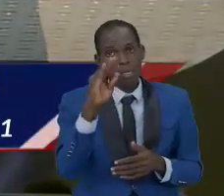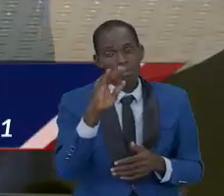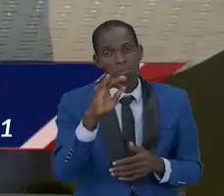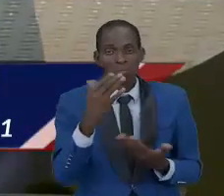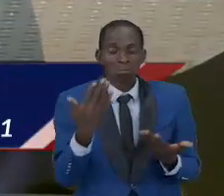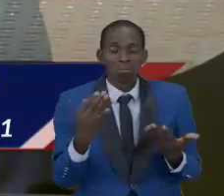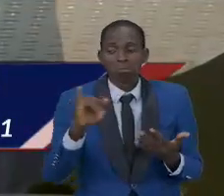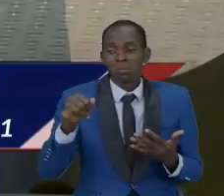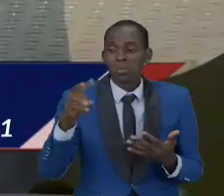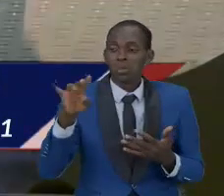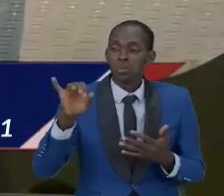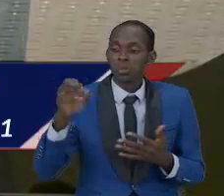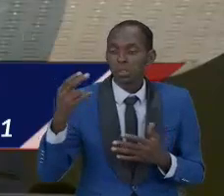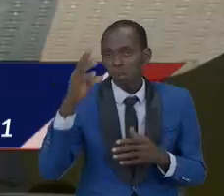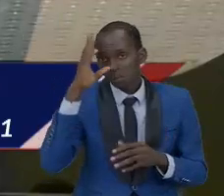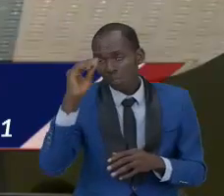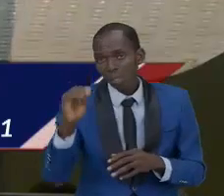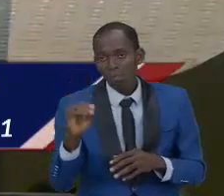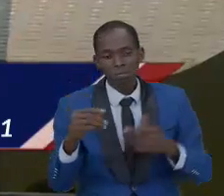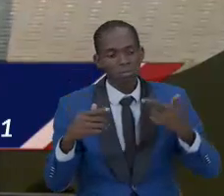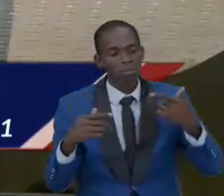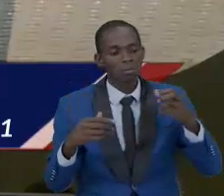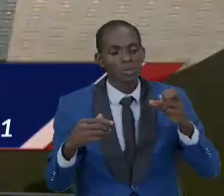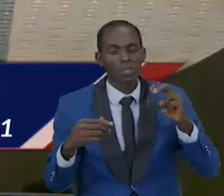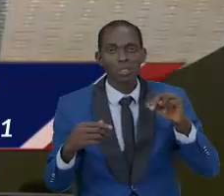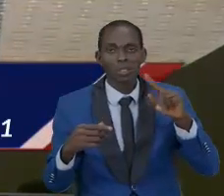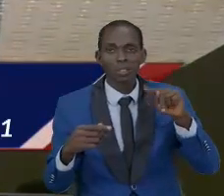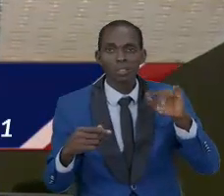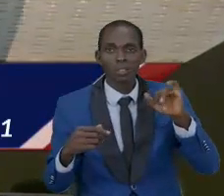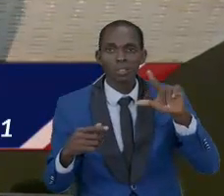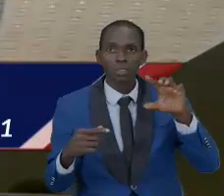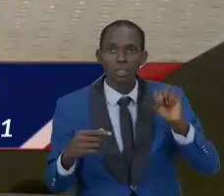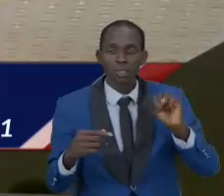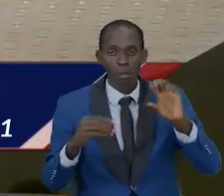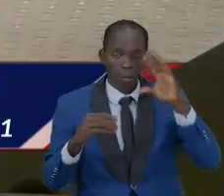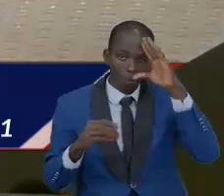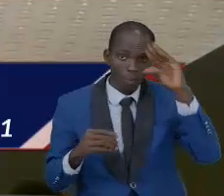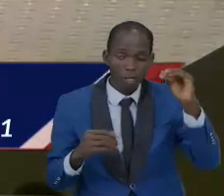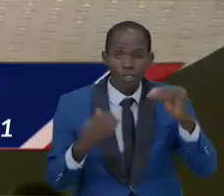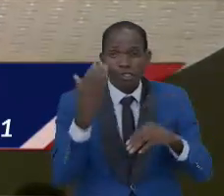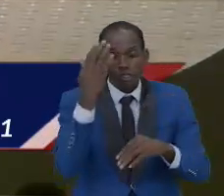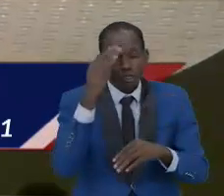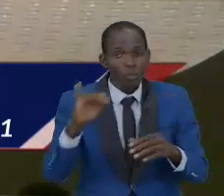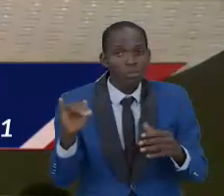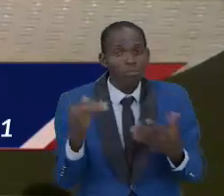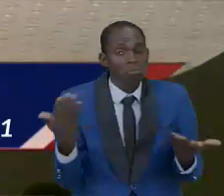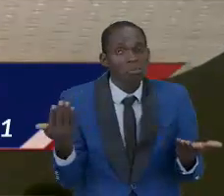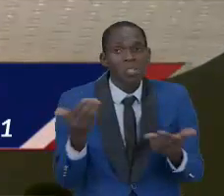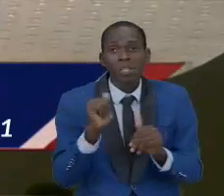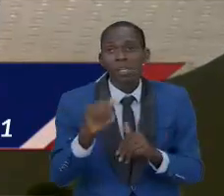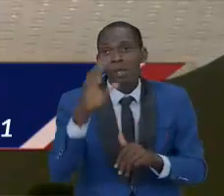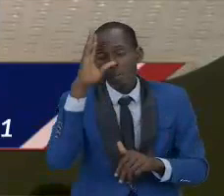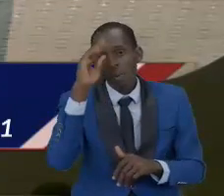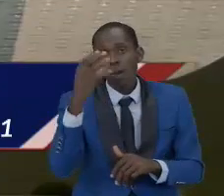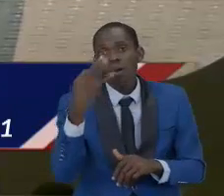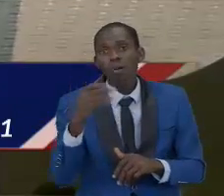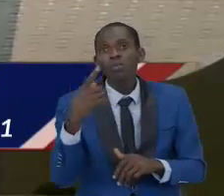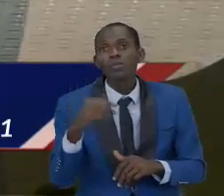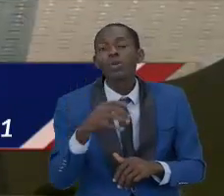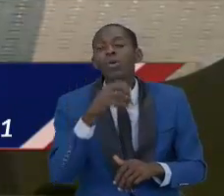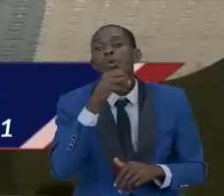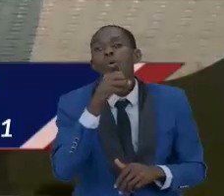a gentleman knowing that a man a man of the old uh